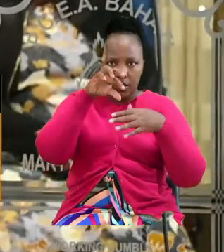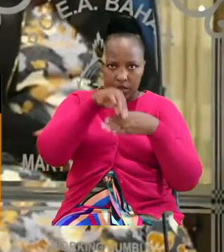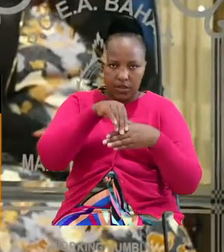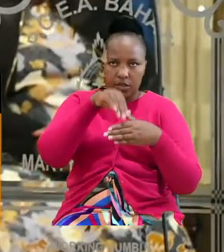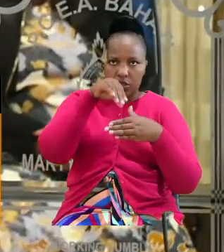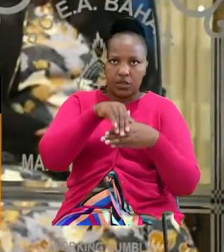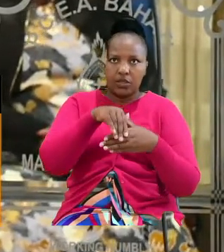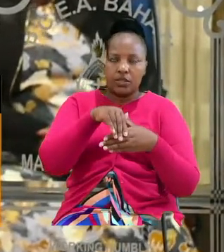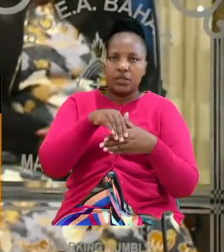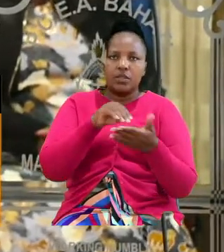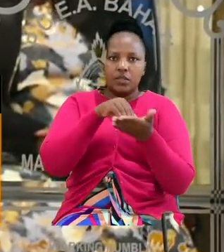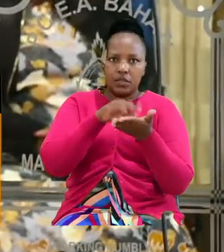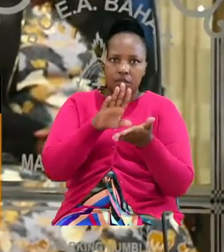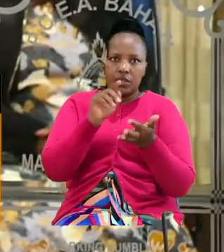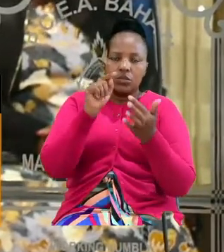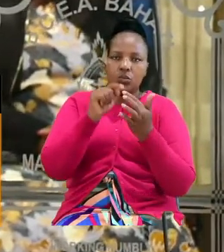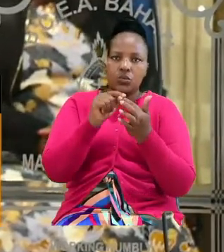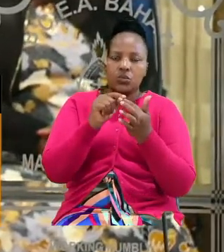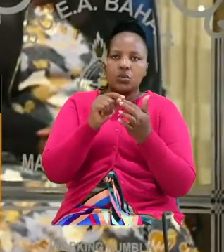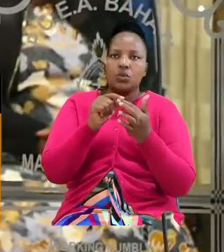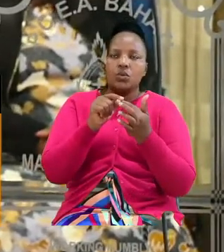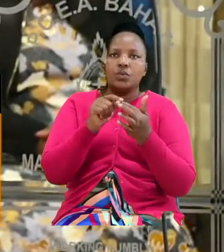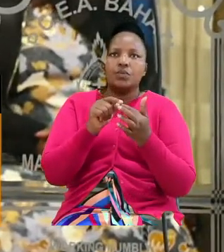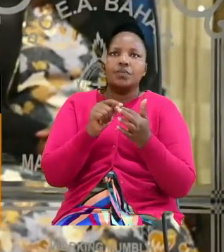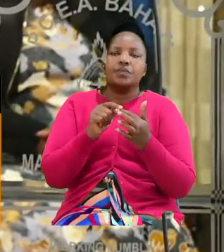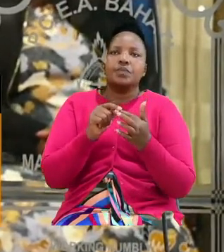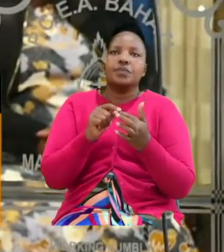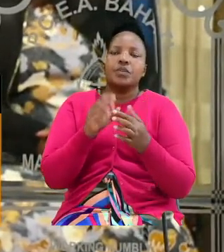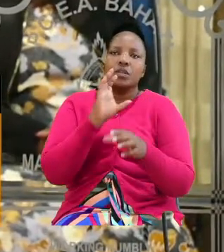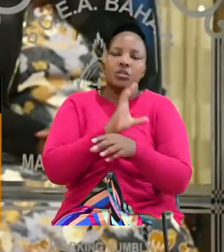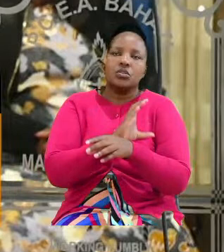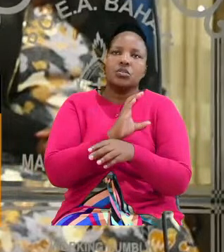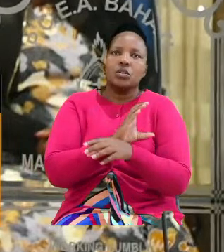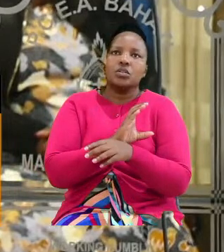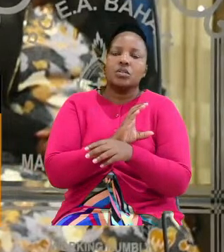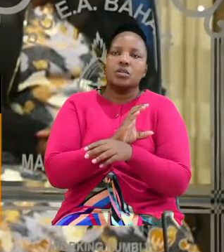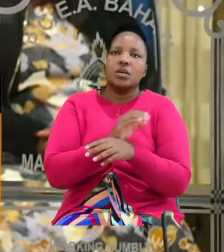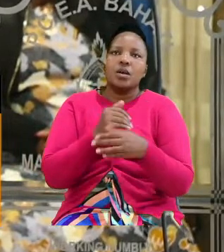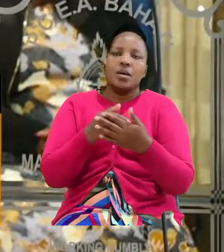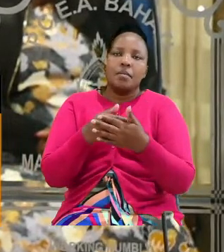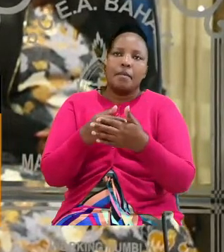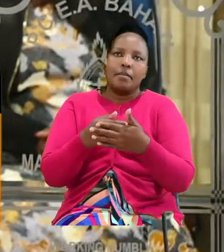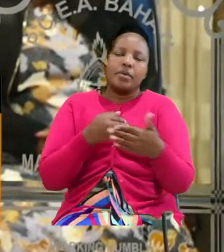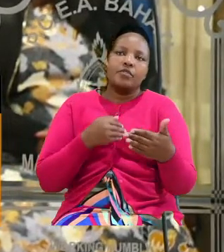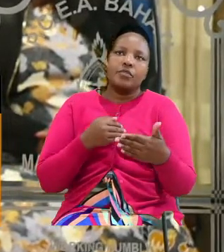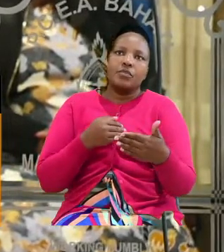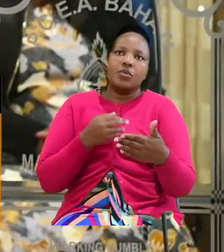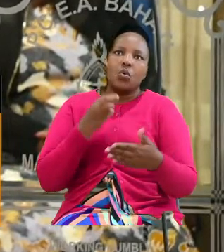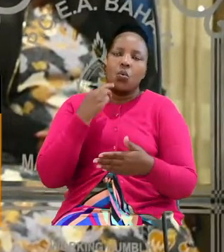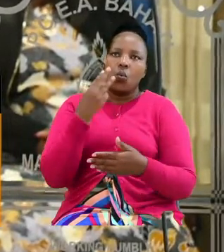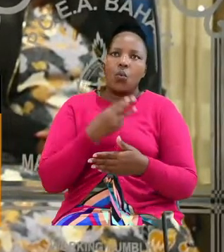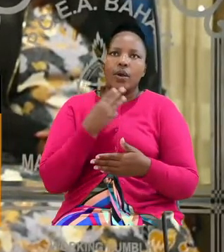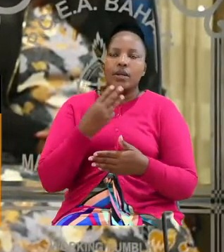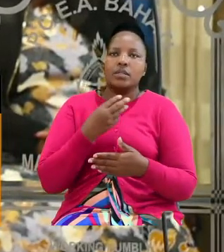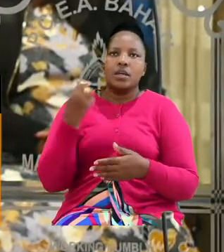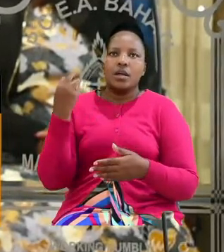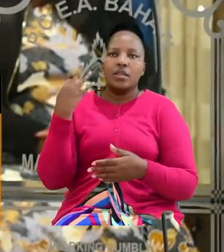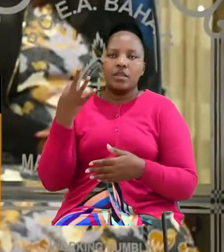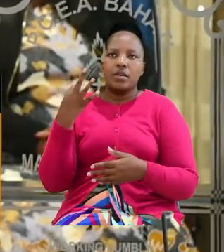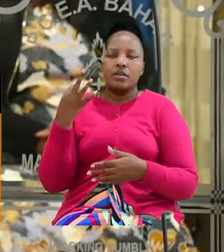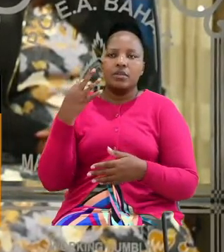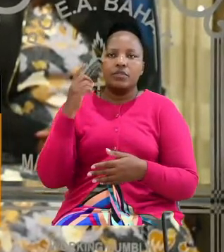be addressed and sent to the address below to reach us not later than Wednesday, the 31st